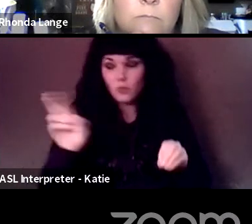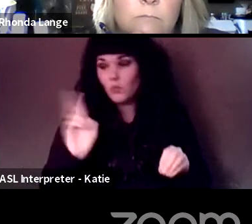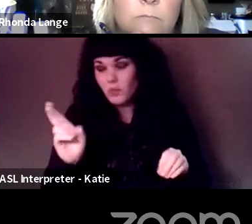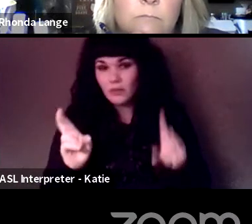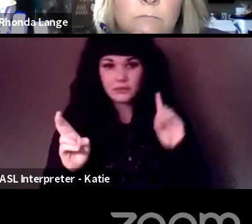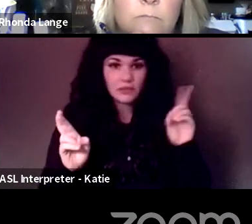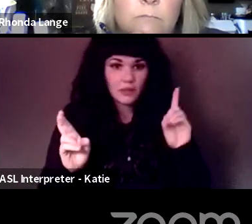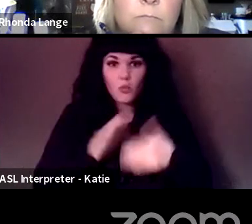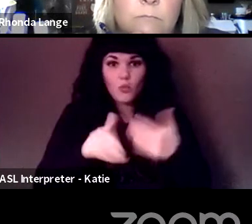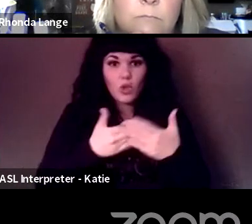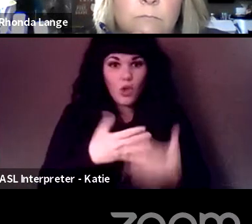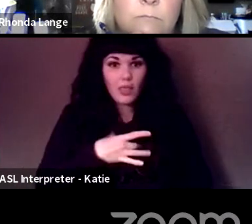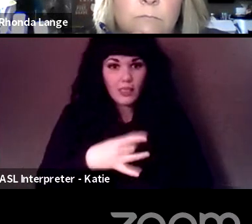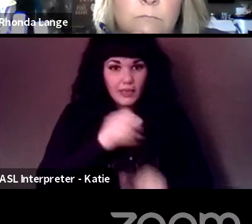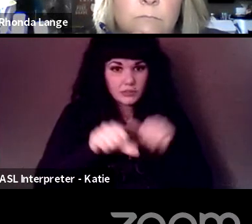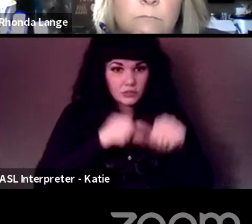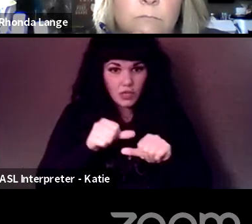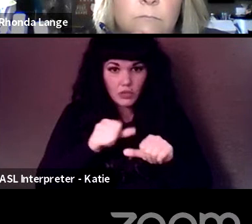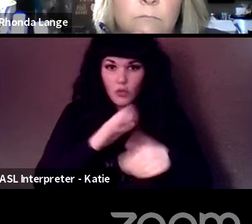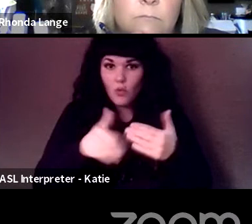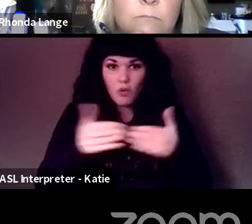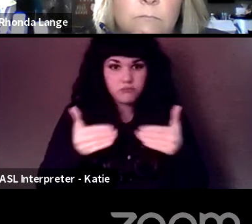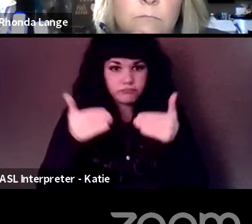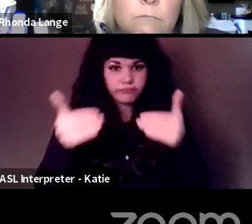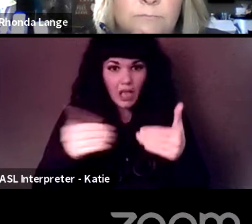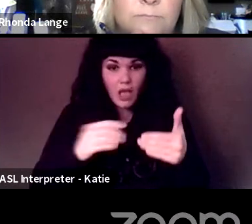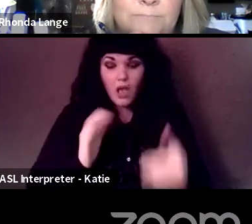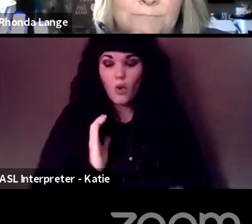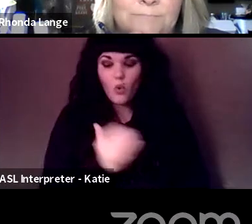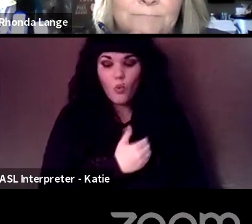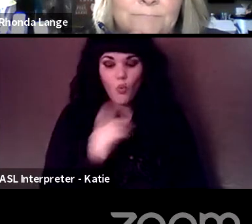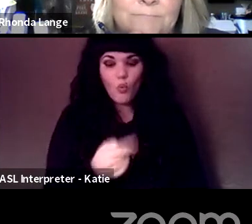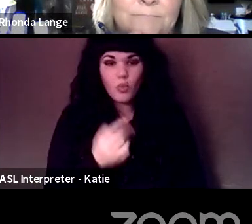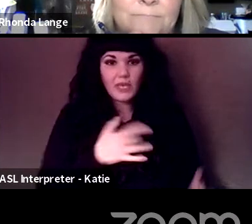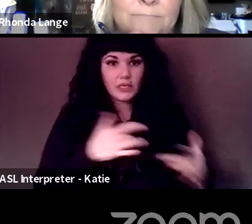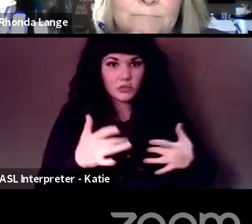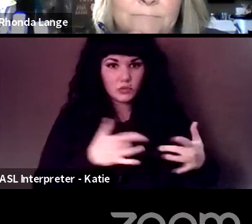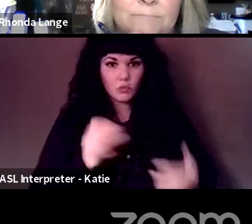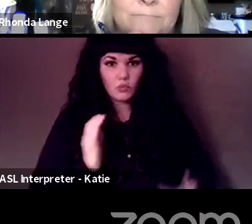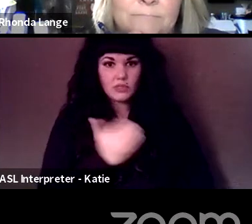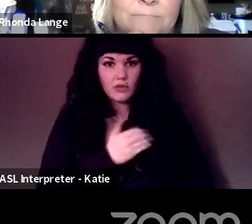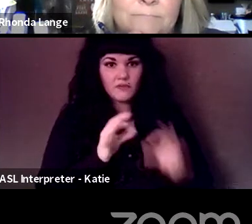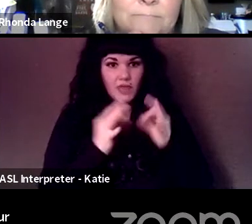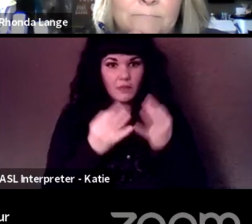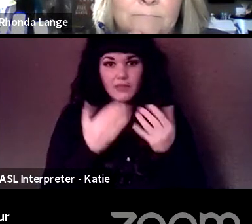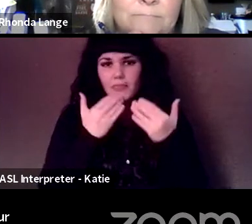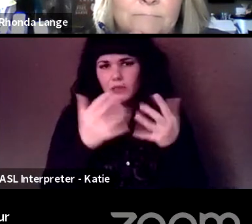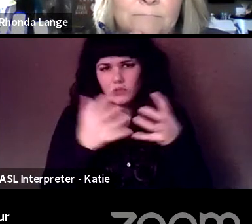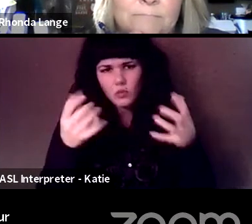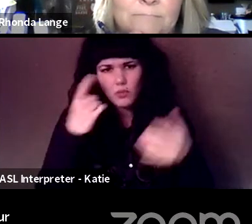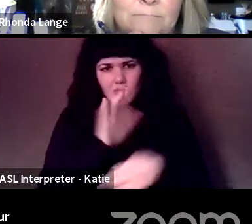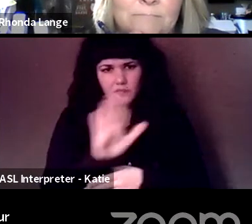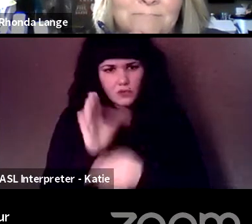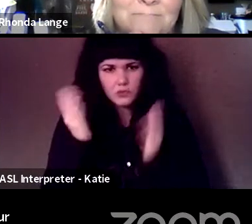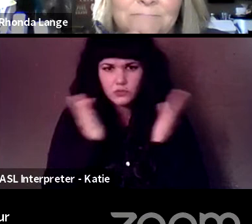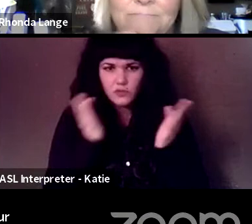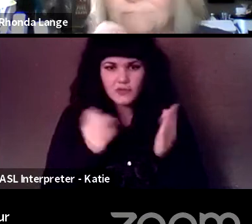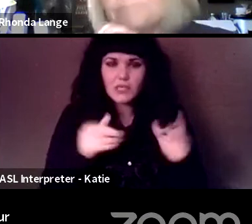along, and all we cared about was our families. So thank you very much for your service. I hope your job will be well